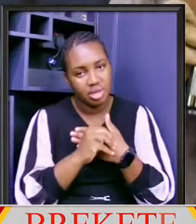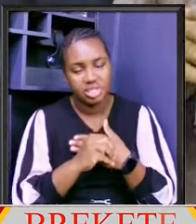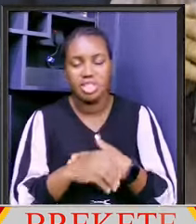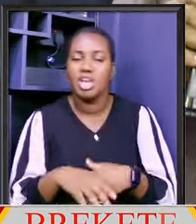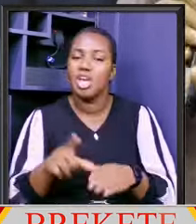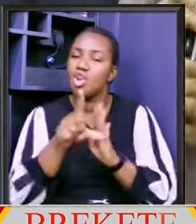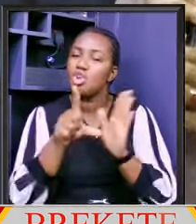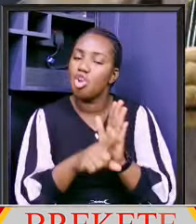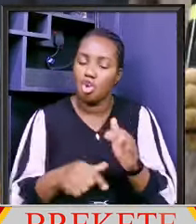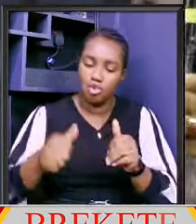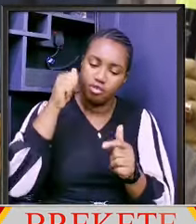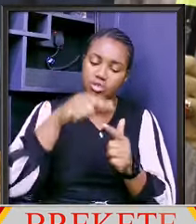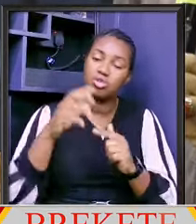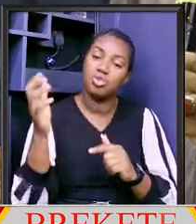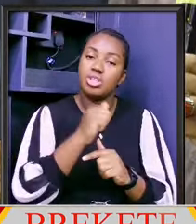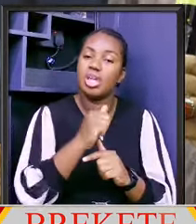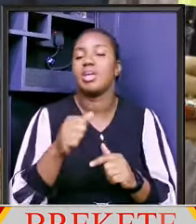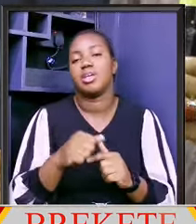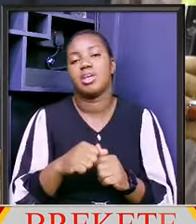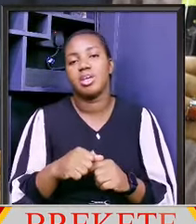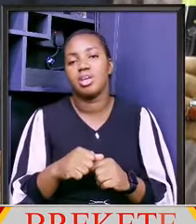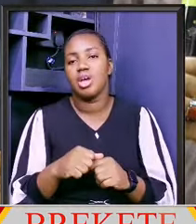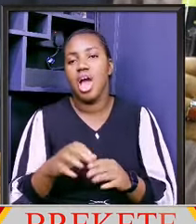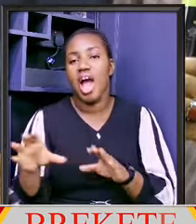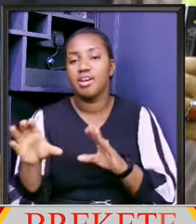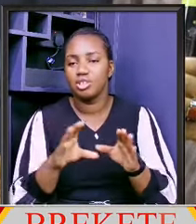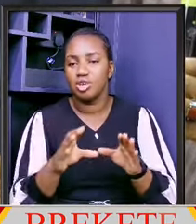The law no take its course. Me,